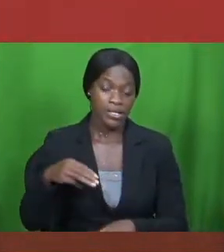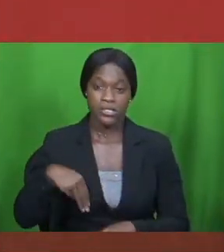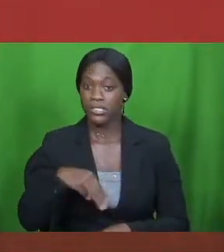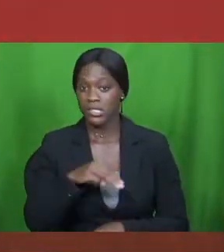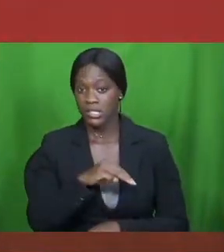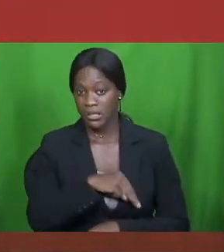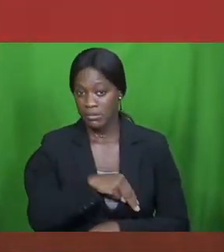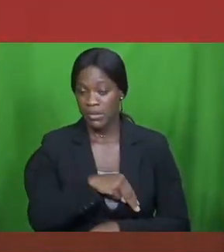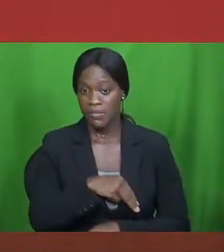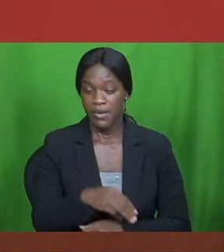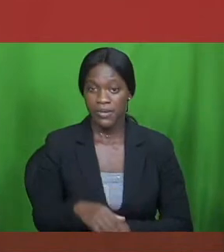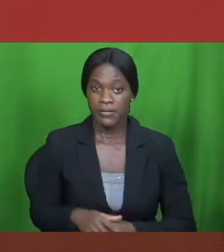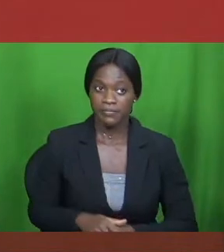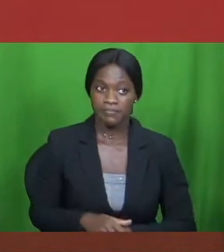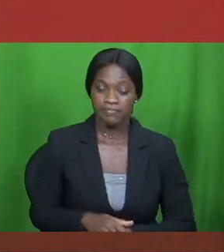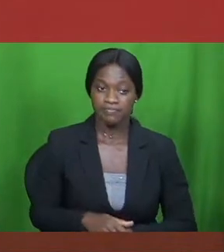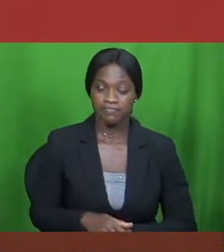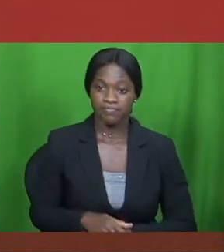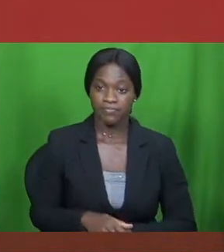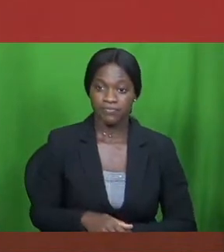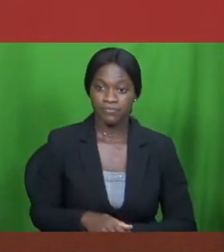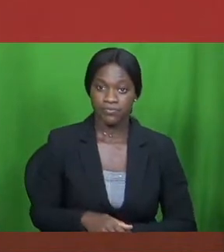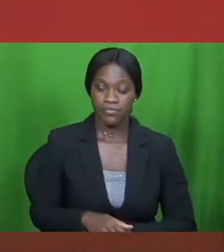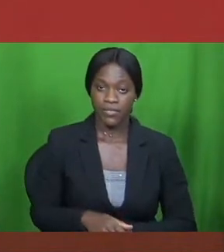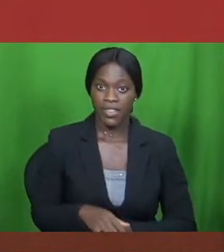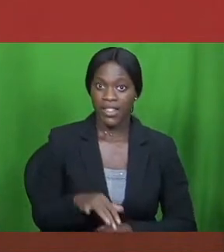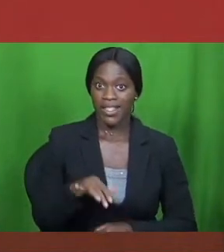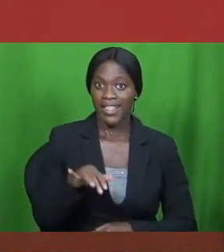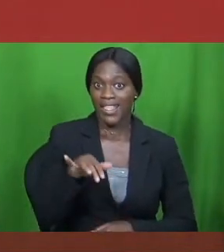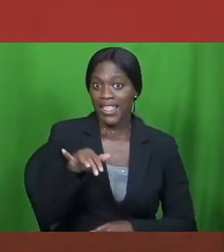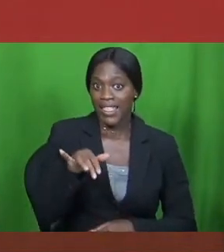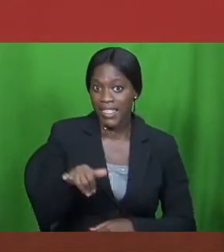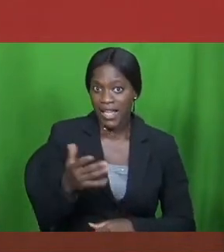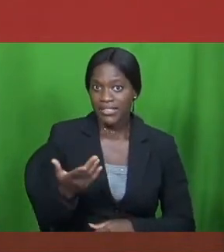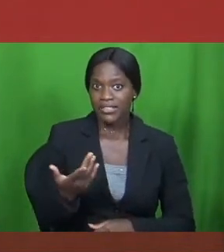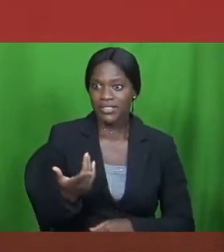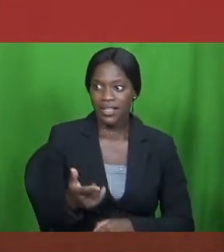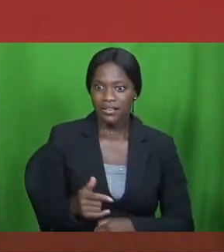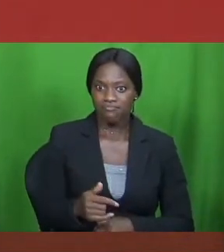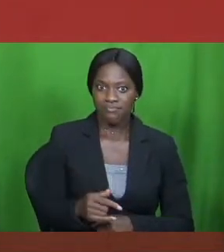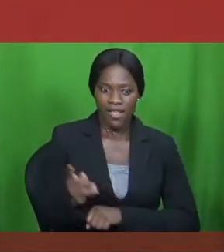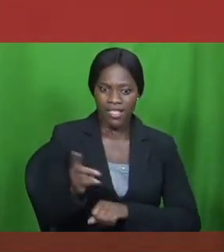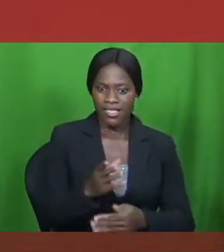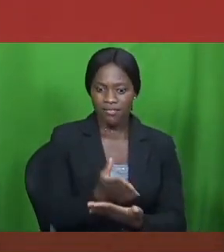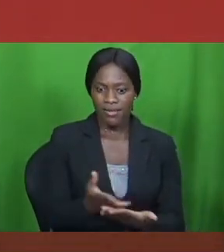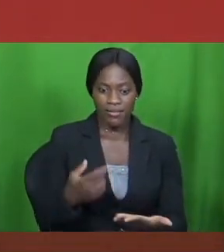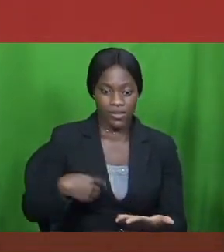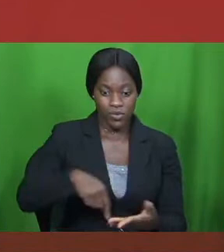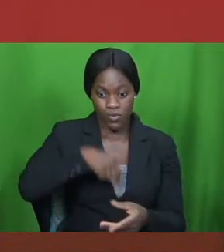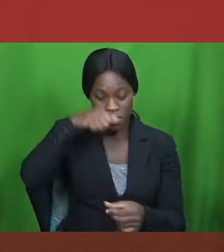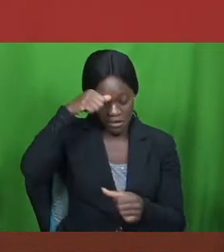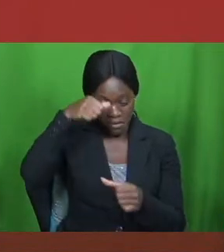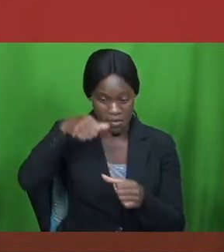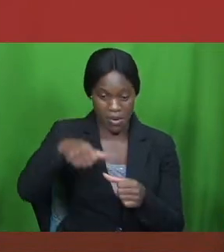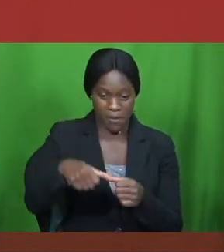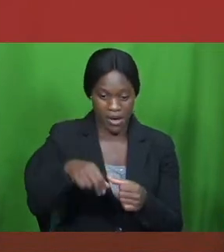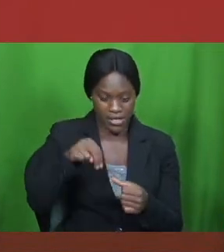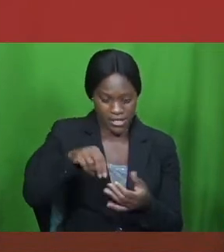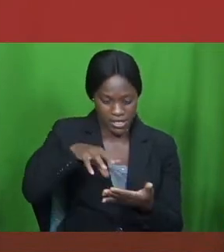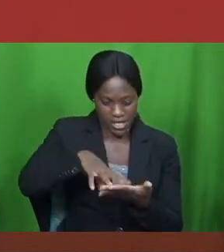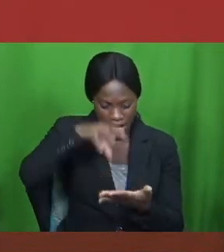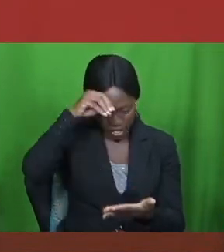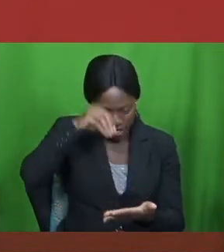members who has a footprint worthy of study and